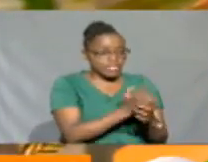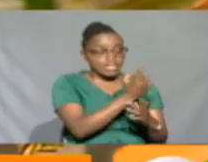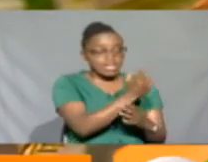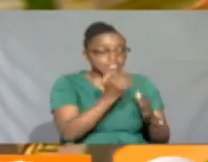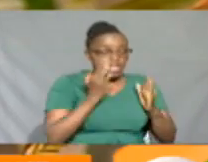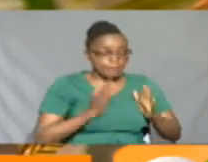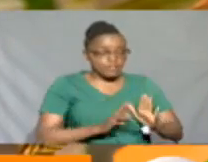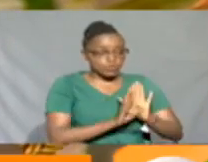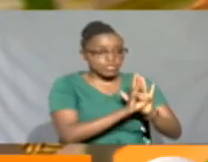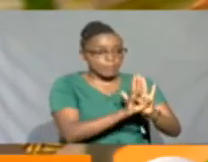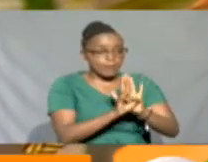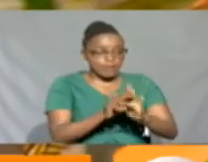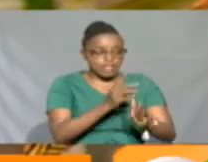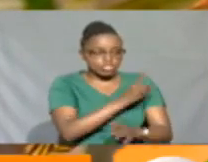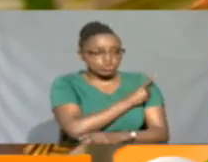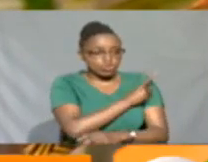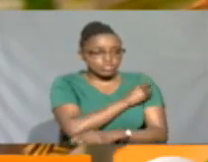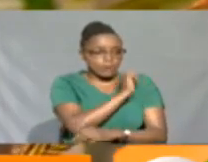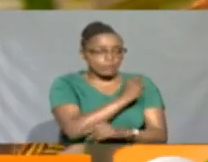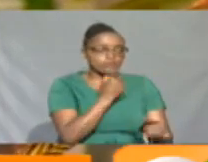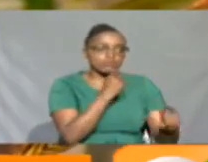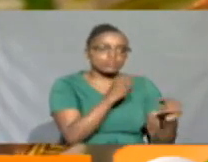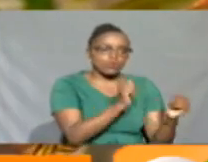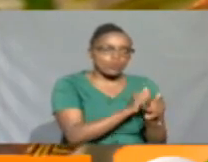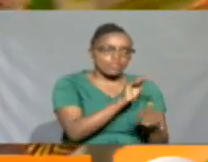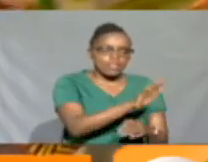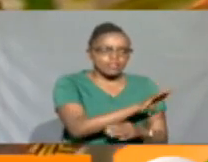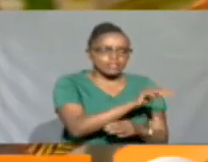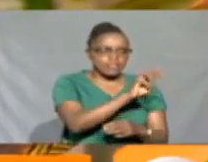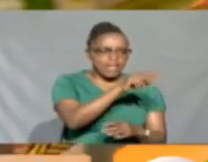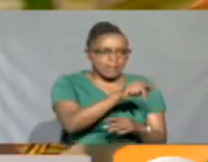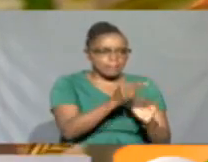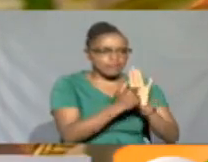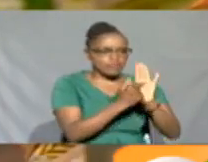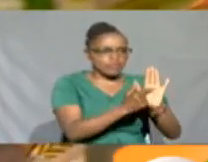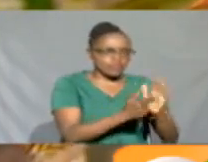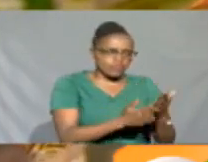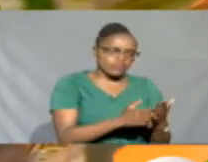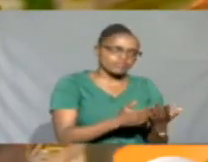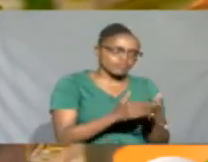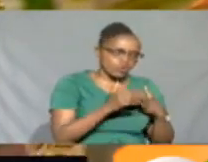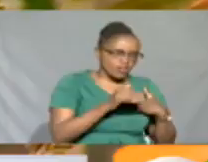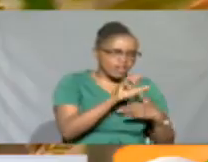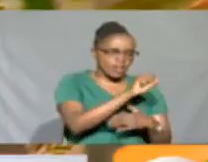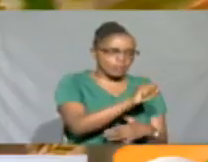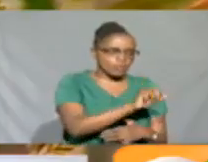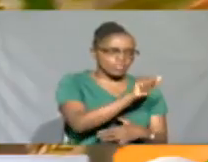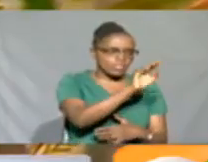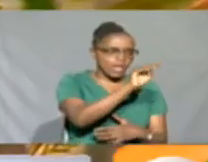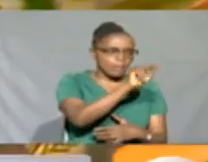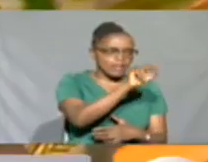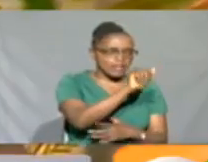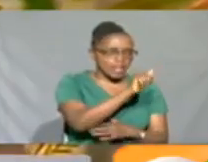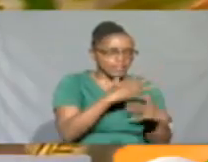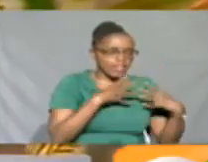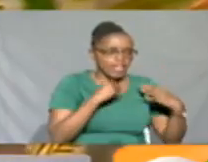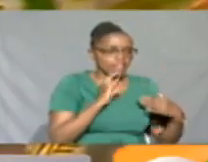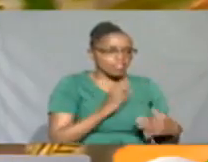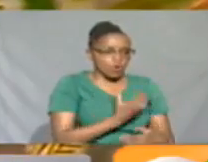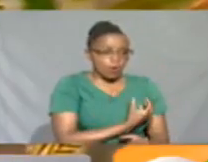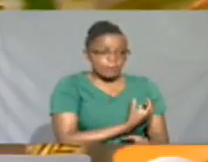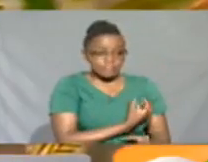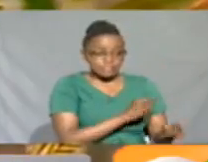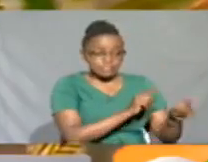is represented. The doctors can speak with the parliamentarians, like Honorable Chege in the health committee, the researchers